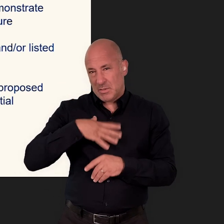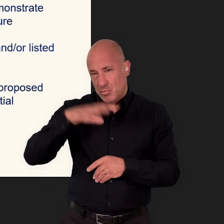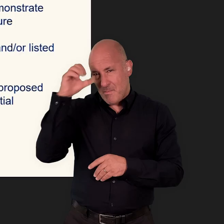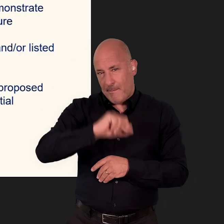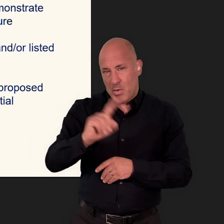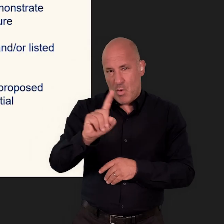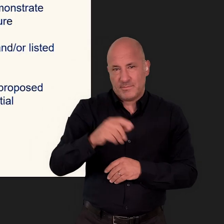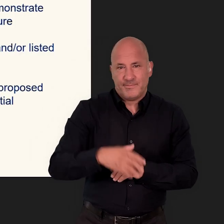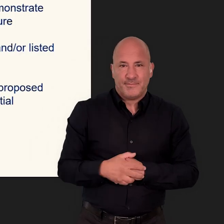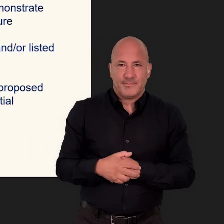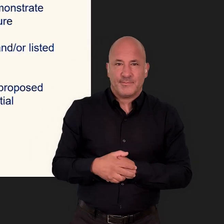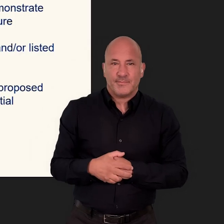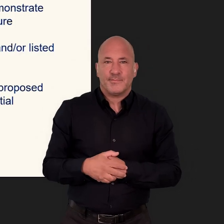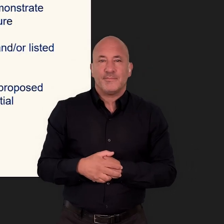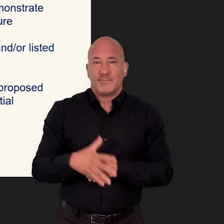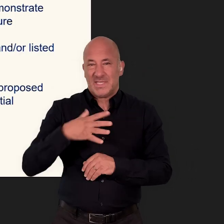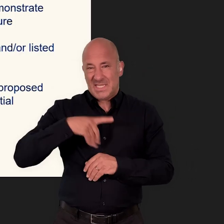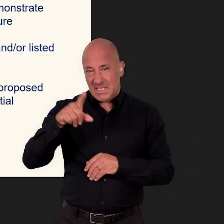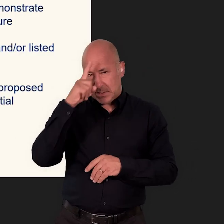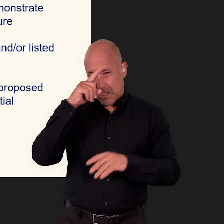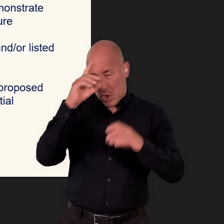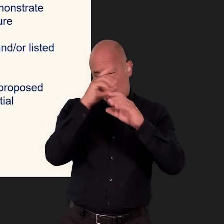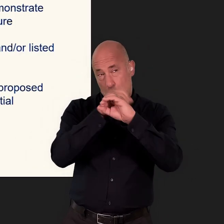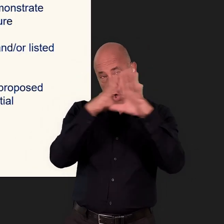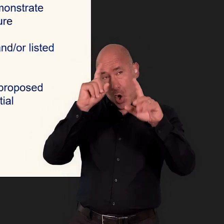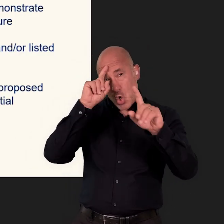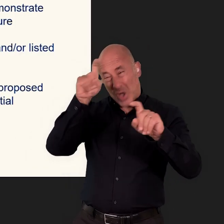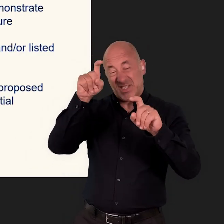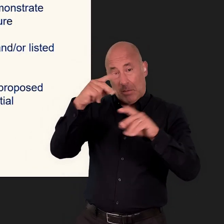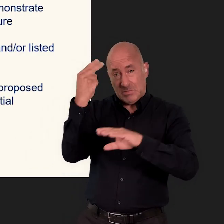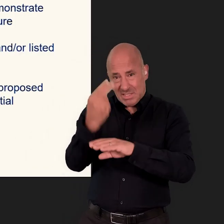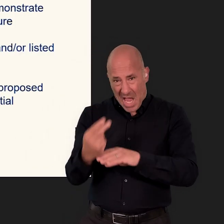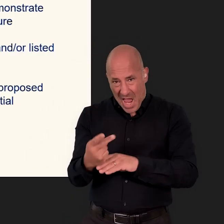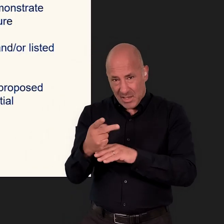The key things to remember are to